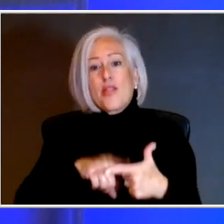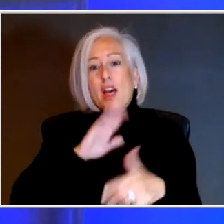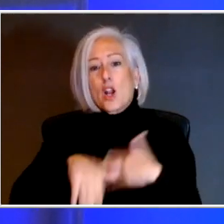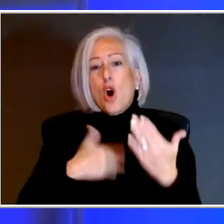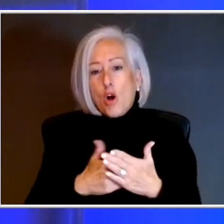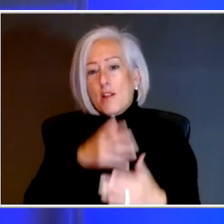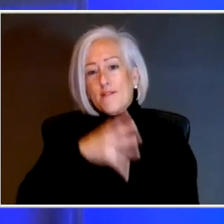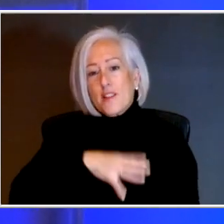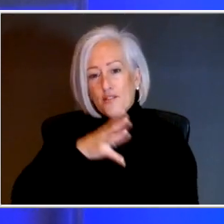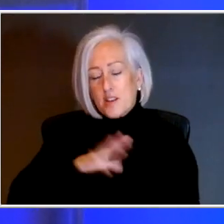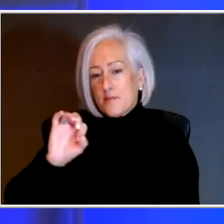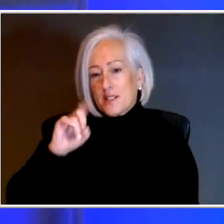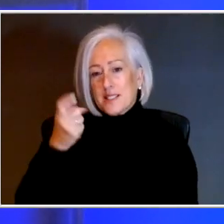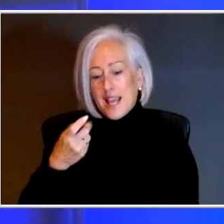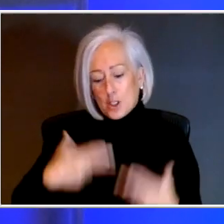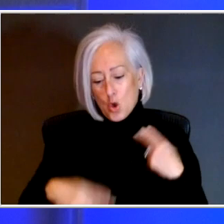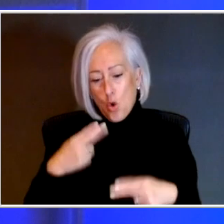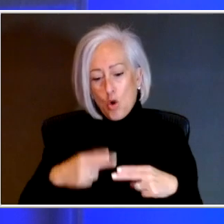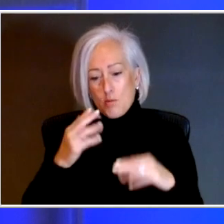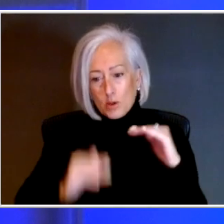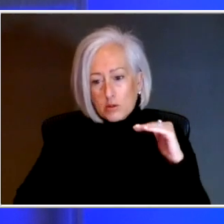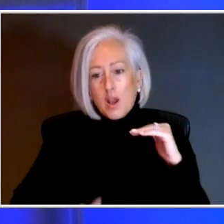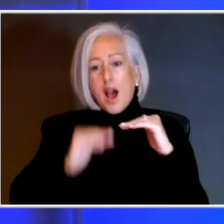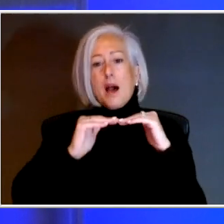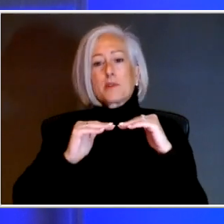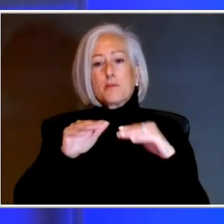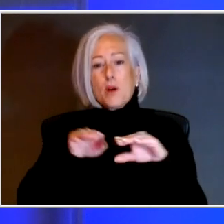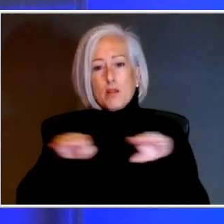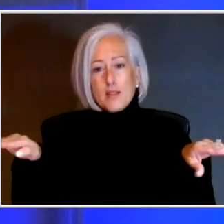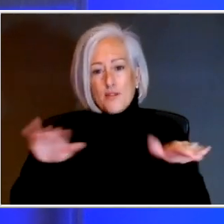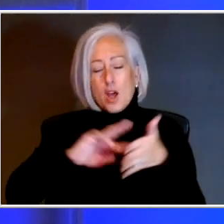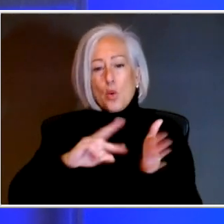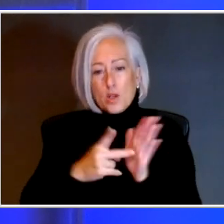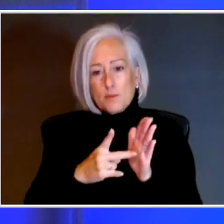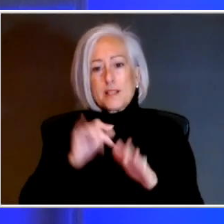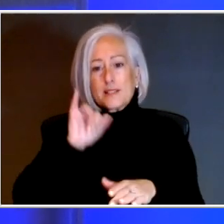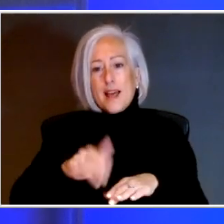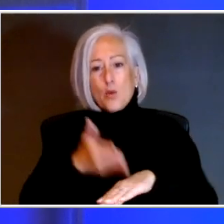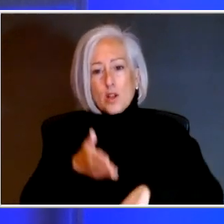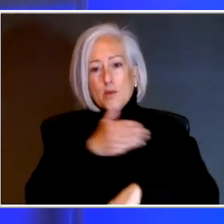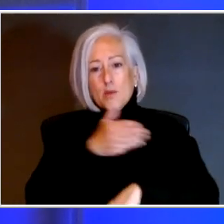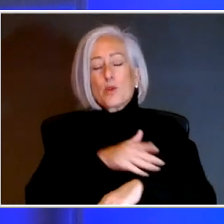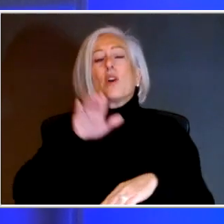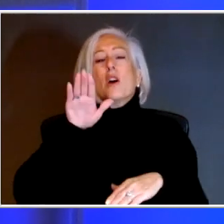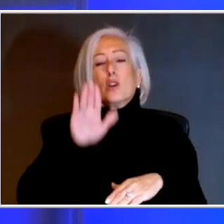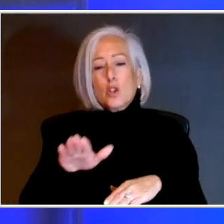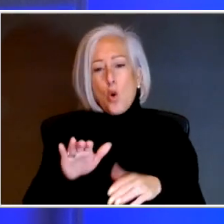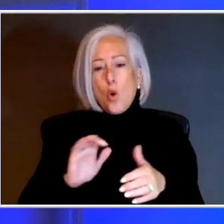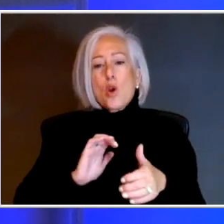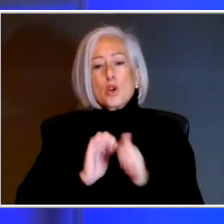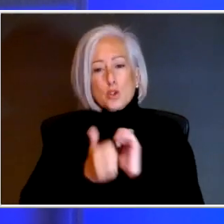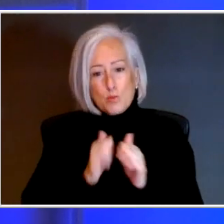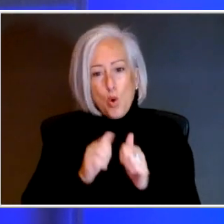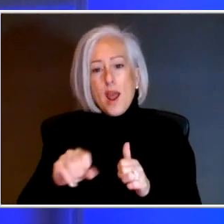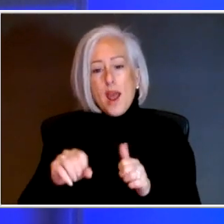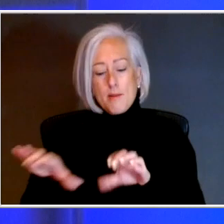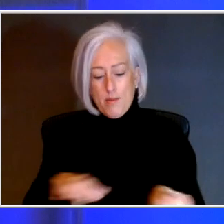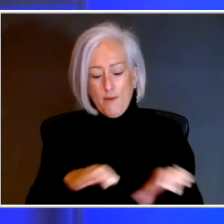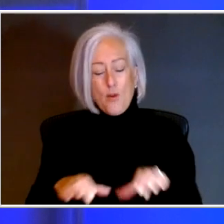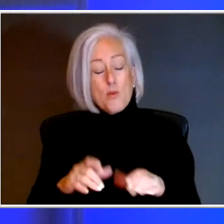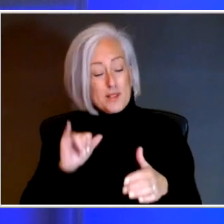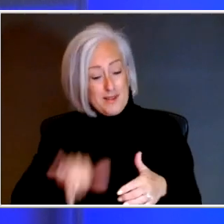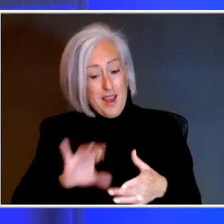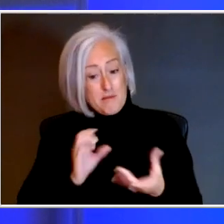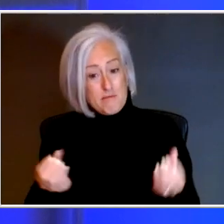most optimal levels, which then in turn will improve your sport and performance. It has to do more with the fueling